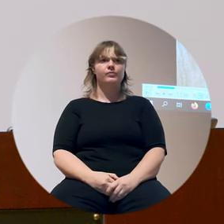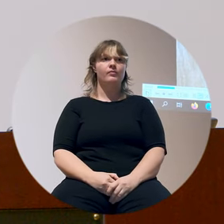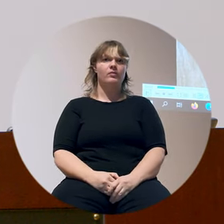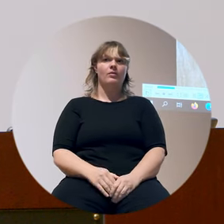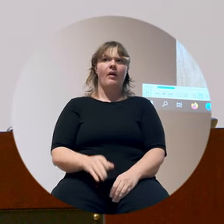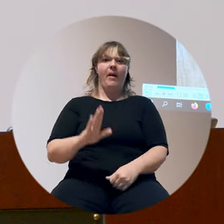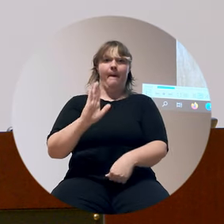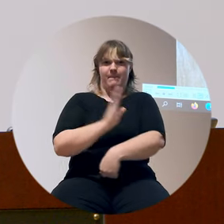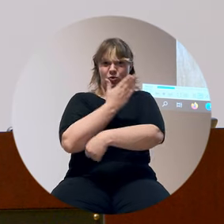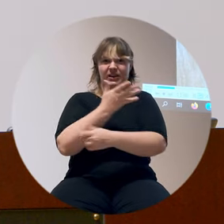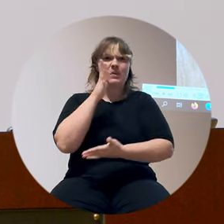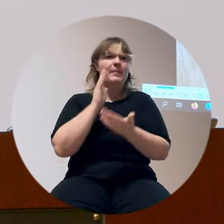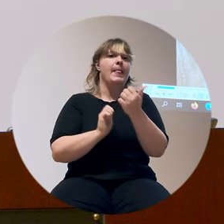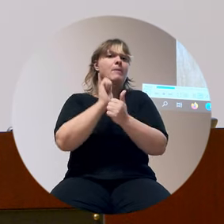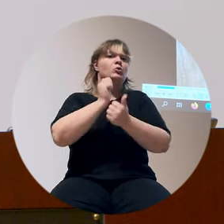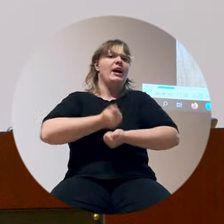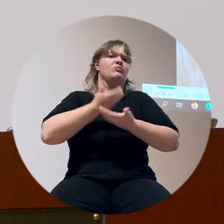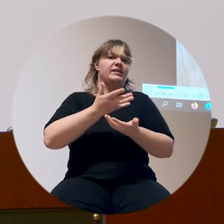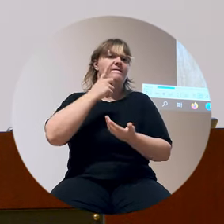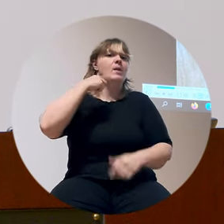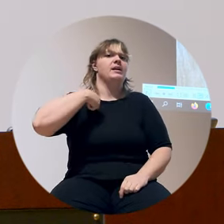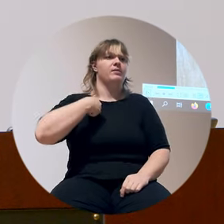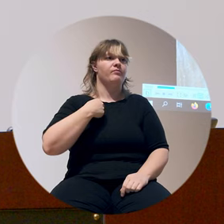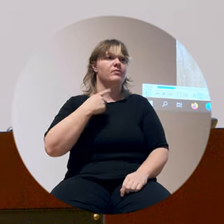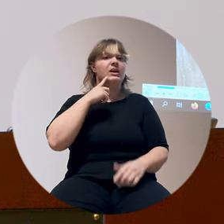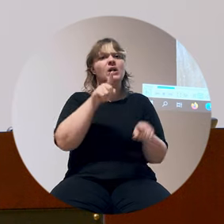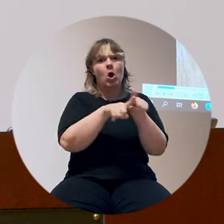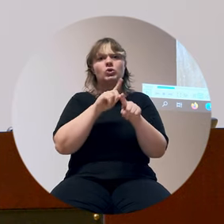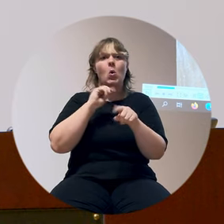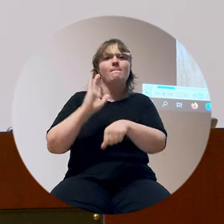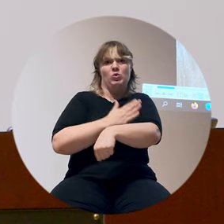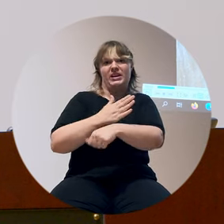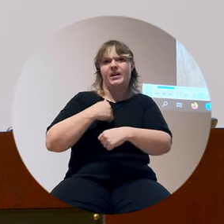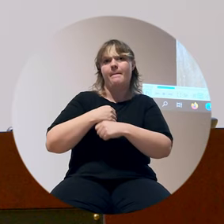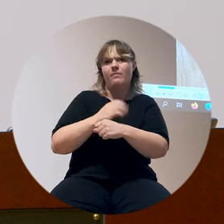music's probably the most expressive that I can think of for me, because I also make music, so,